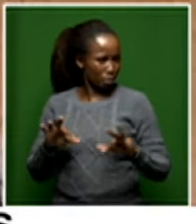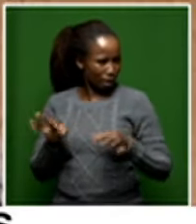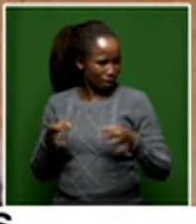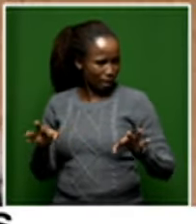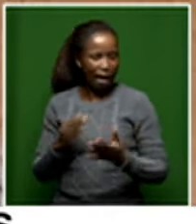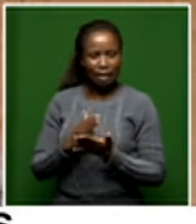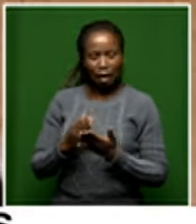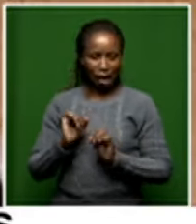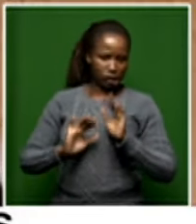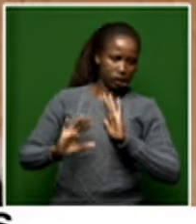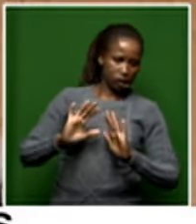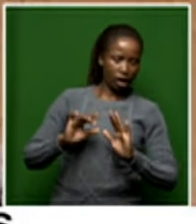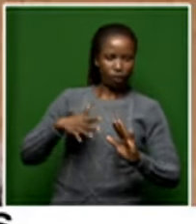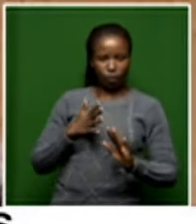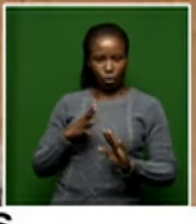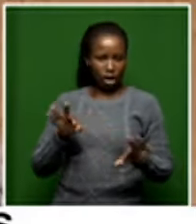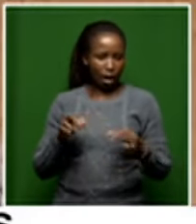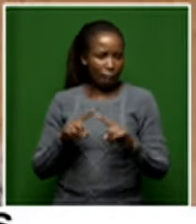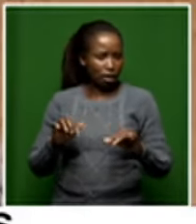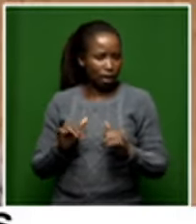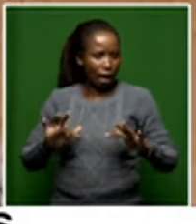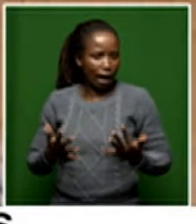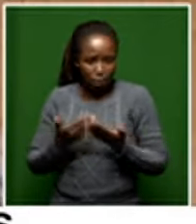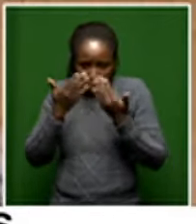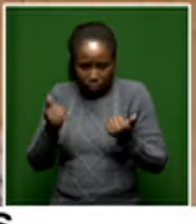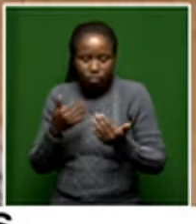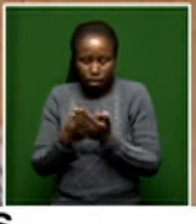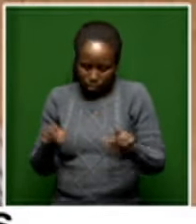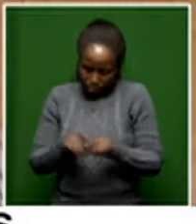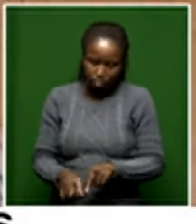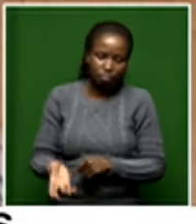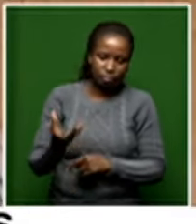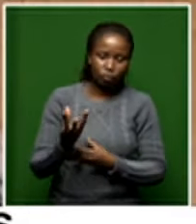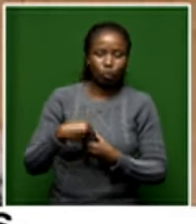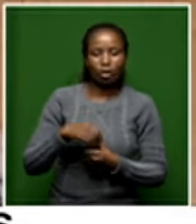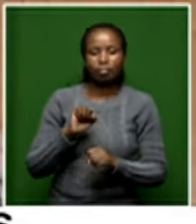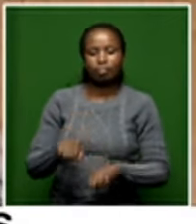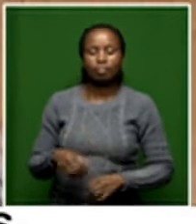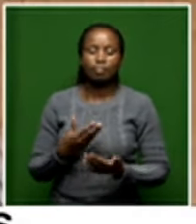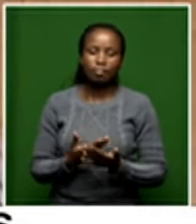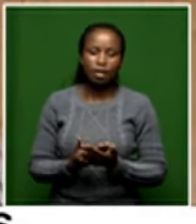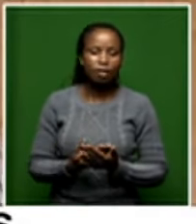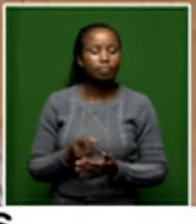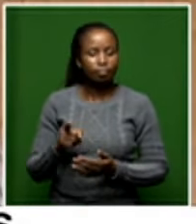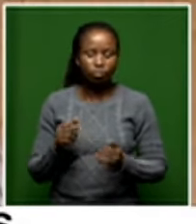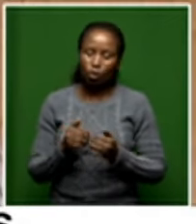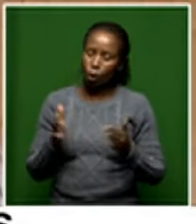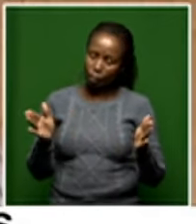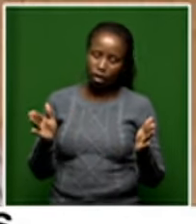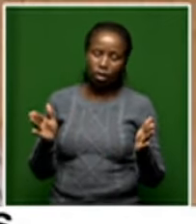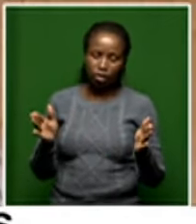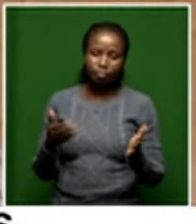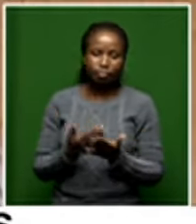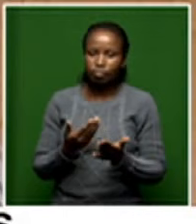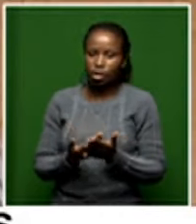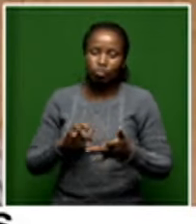way, halfway or in the middle of their careers and trying to really pull through to the next level. So it's really quite an open scope to